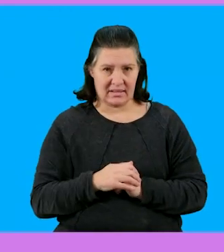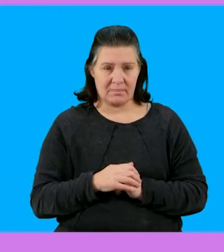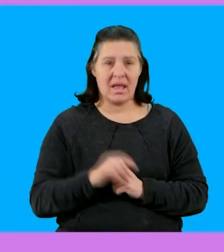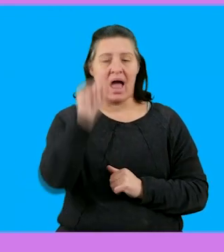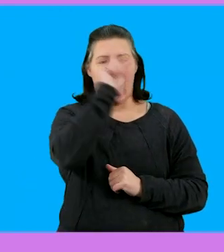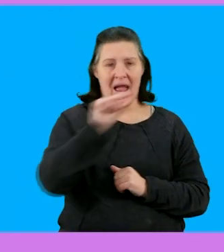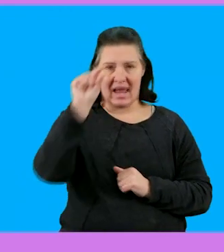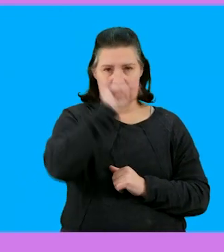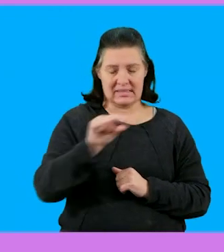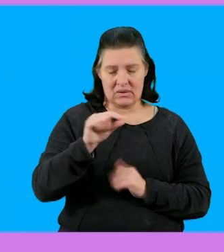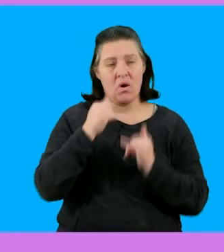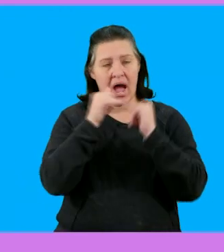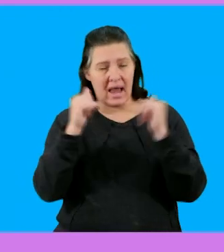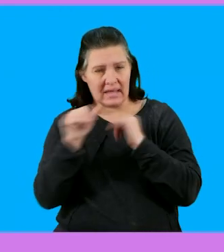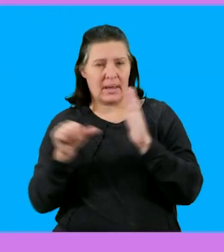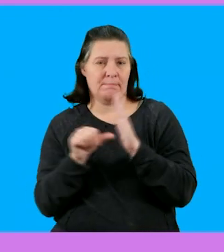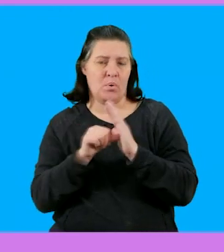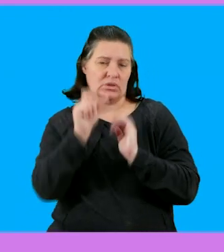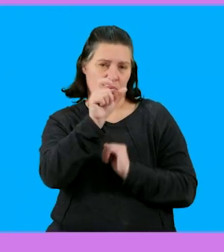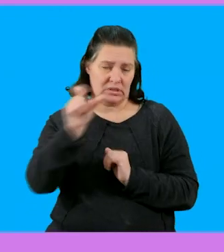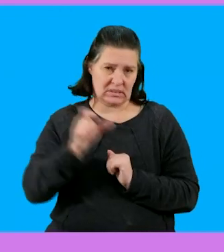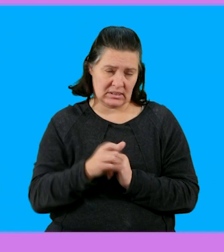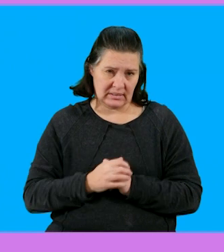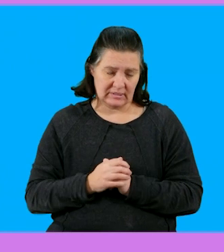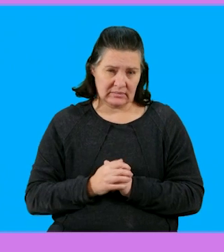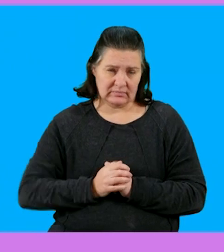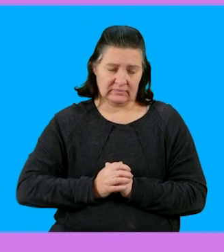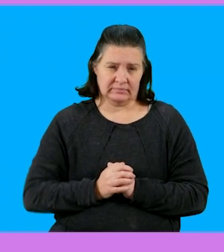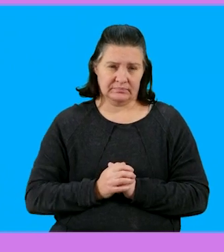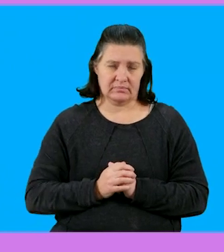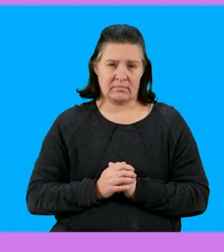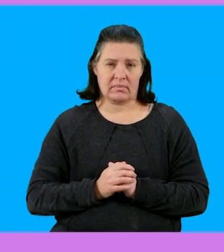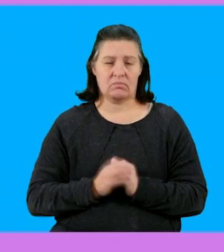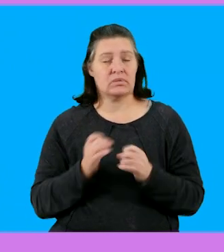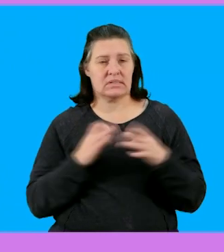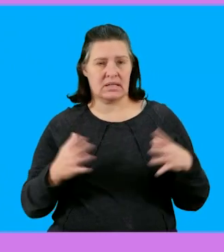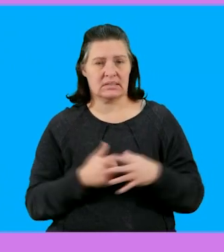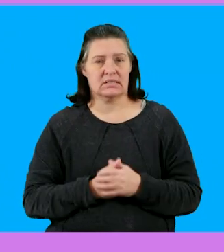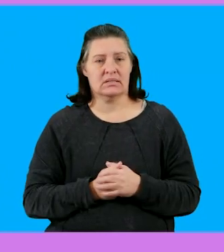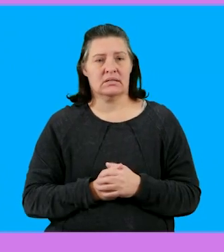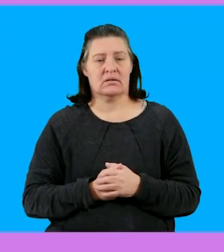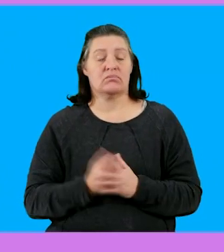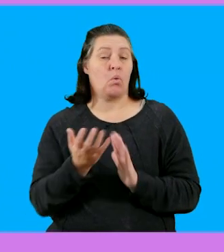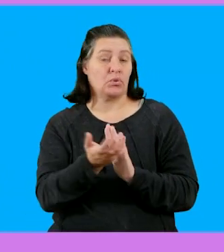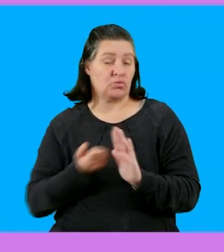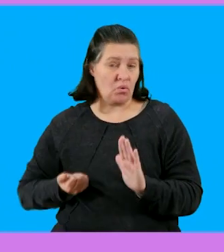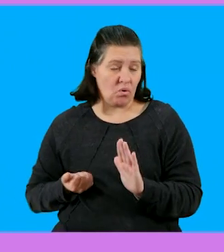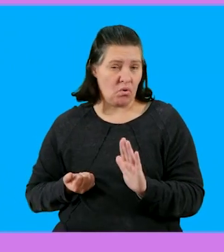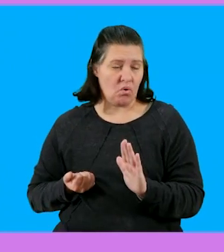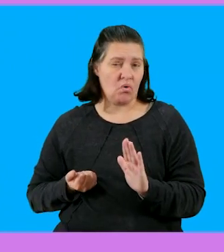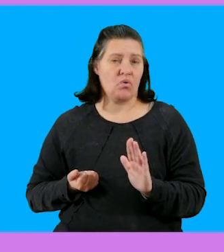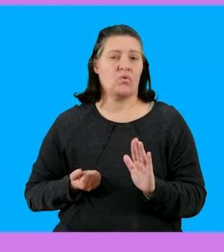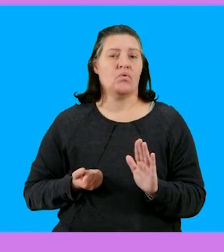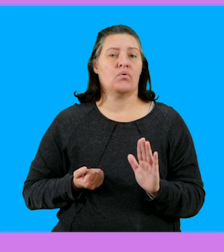I'm doing? I'm highlighting or underlining the important words here and amount. Okay, so let's start. It's a withdrawal,